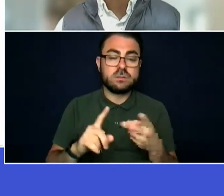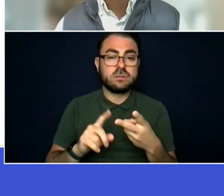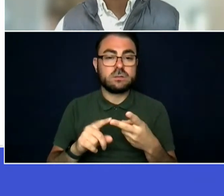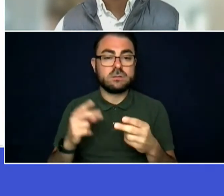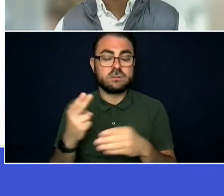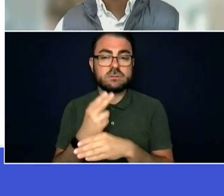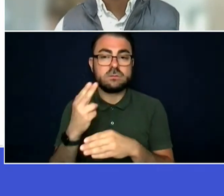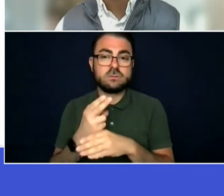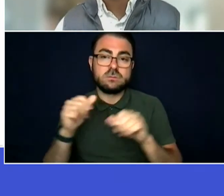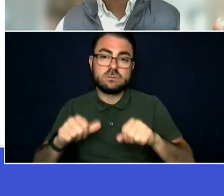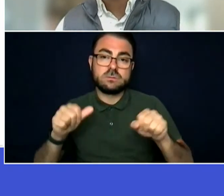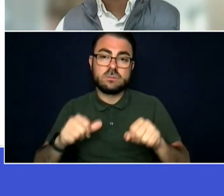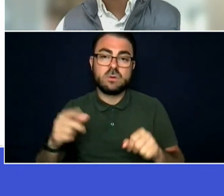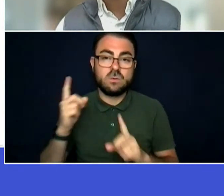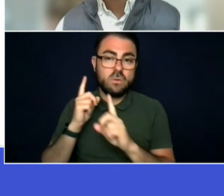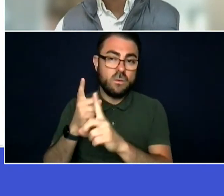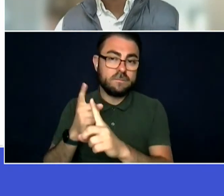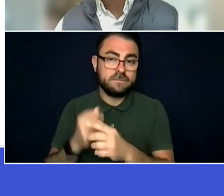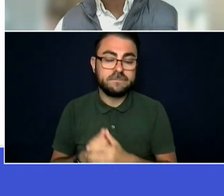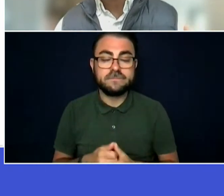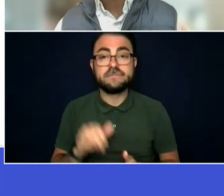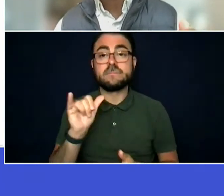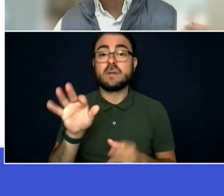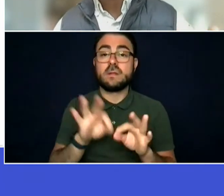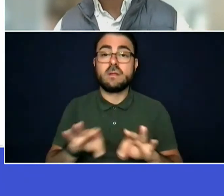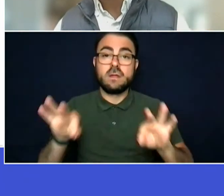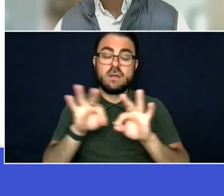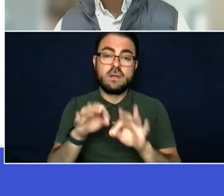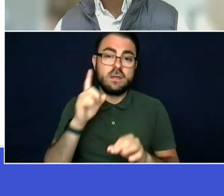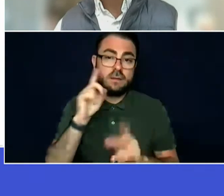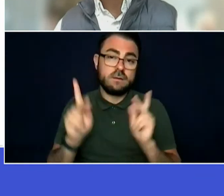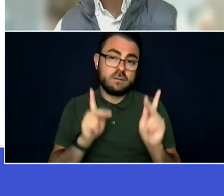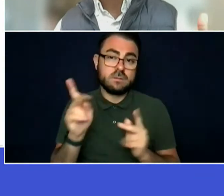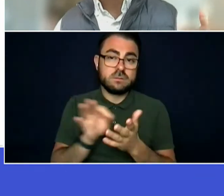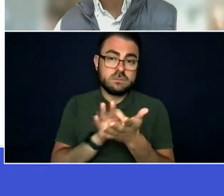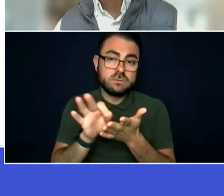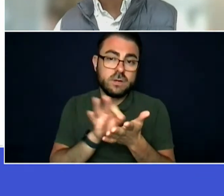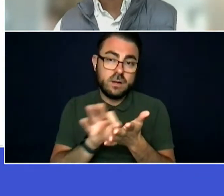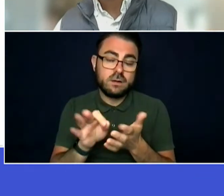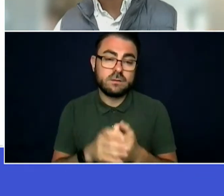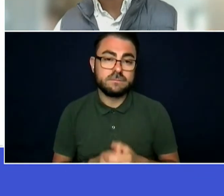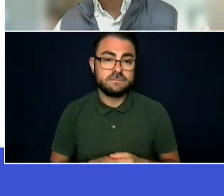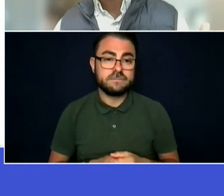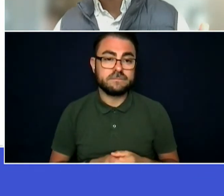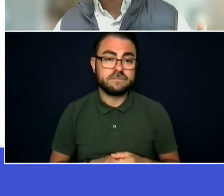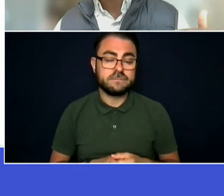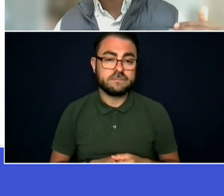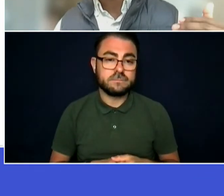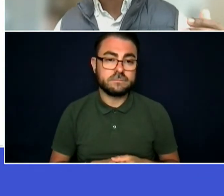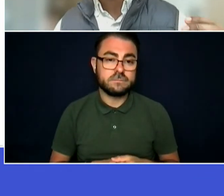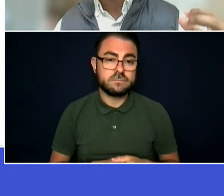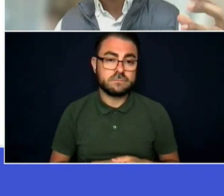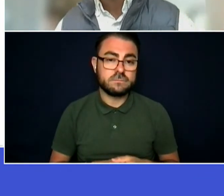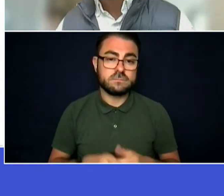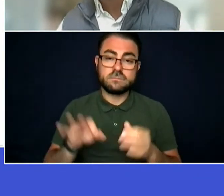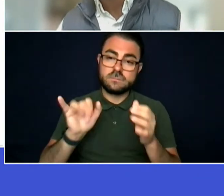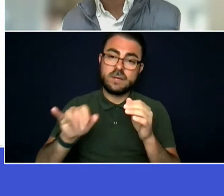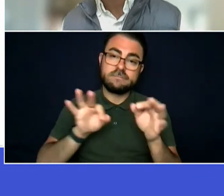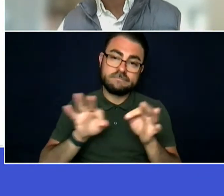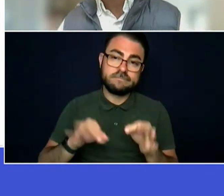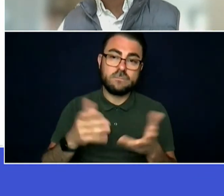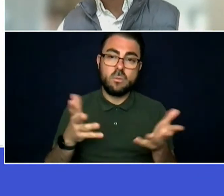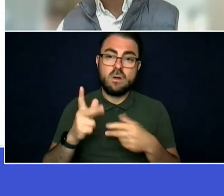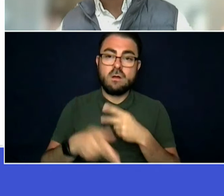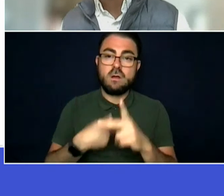1. So that's important for folks to just track, and that speaks to what are the kind of goals that we have on diverse